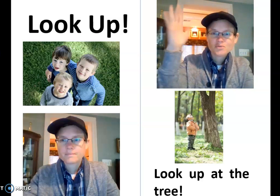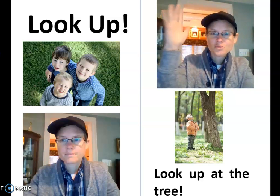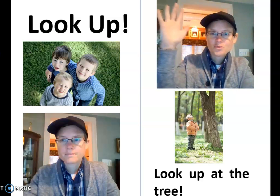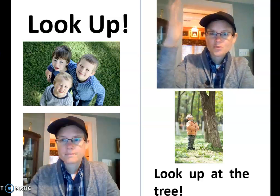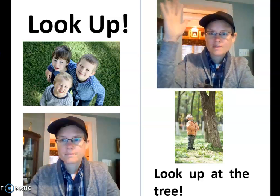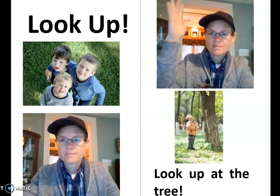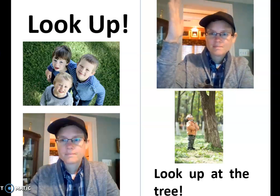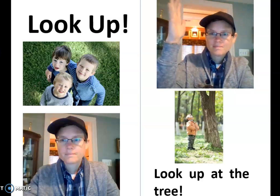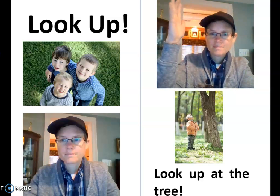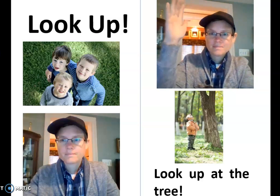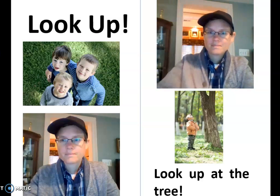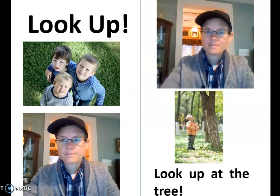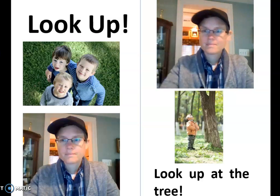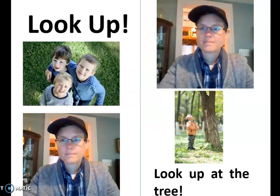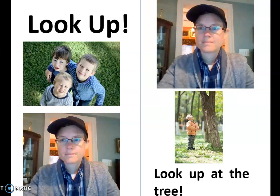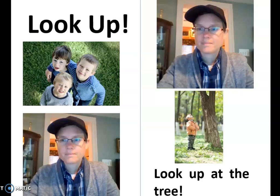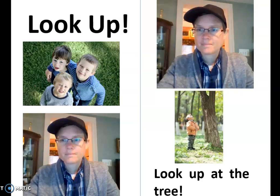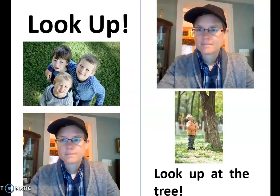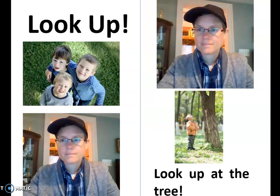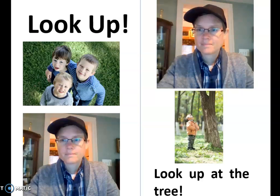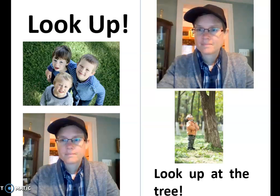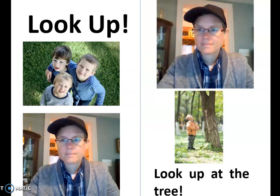Look up at the tree.